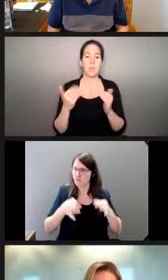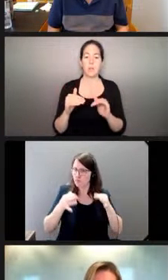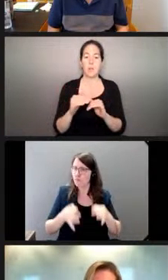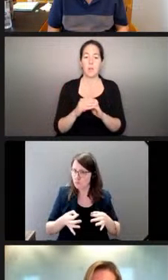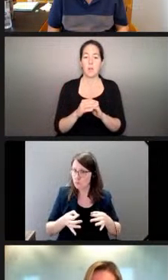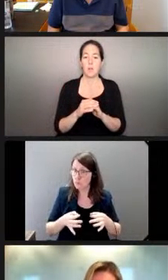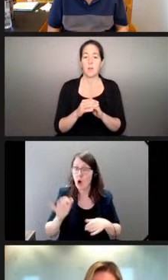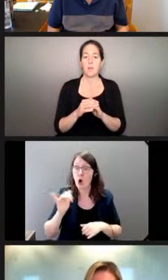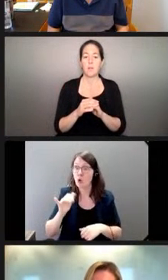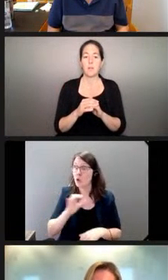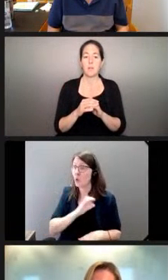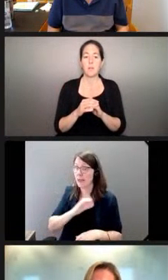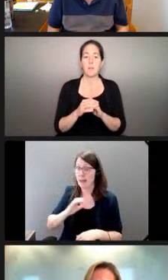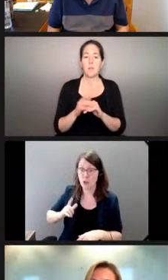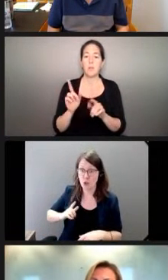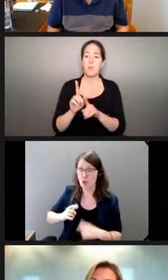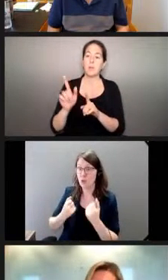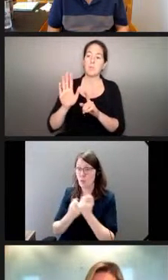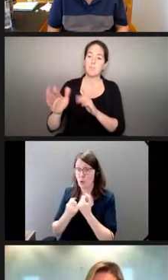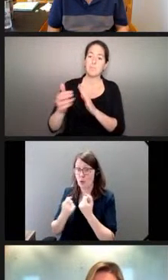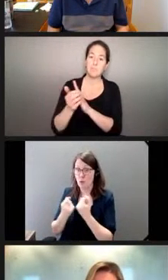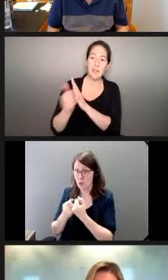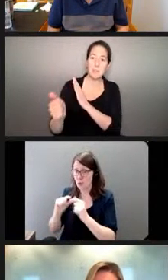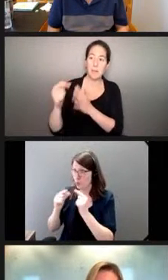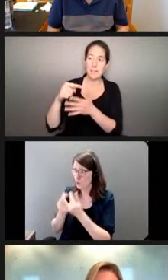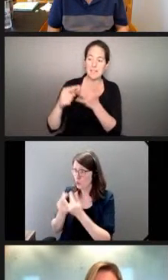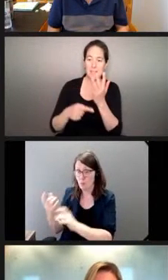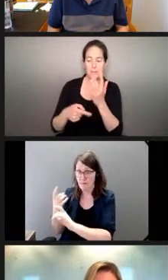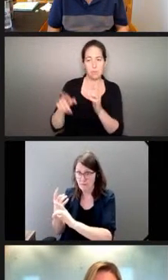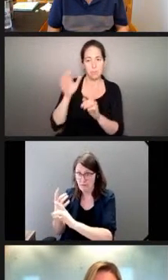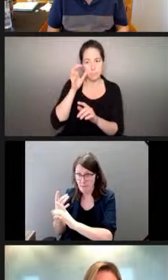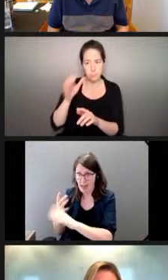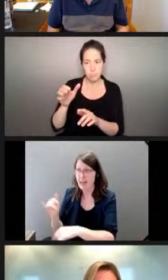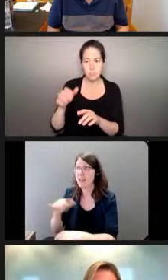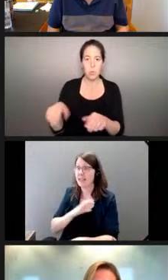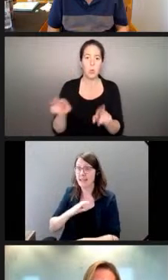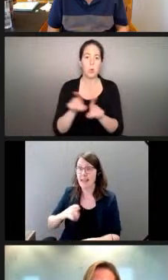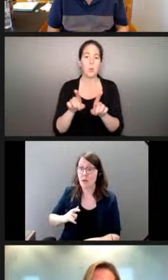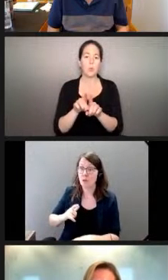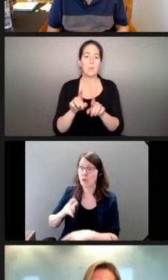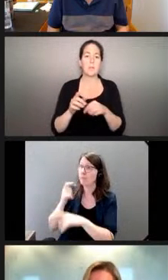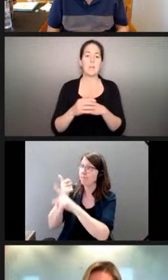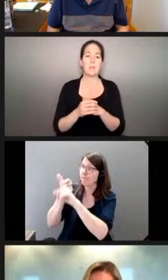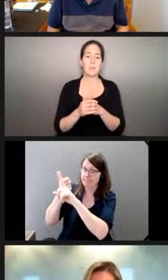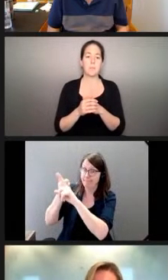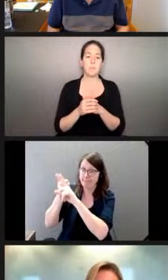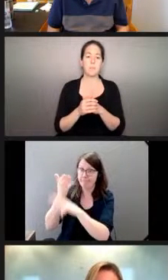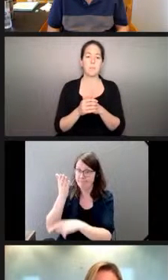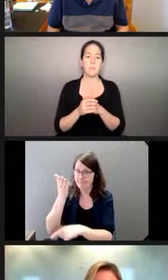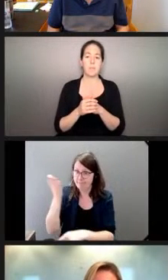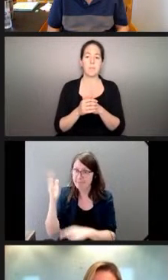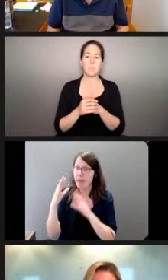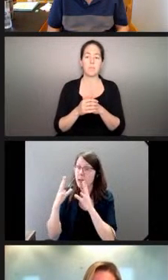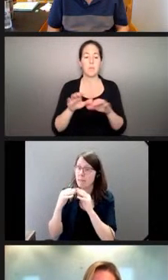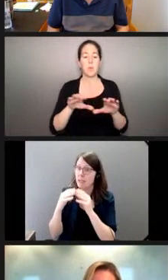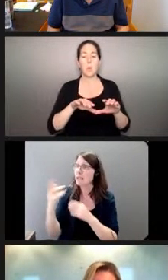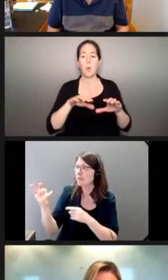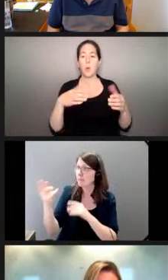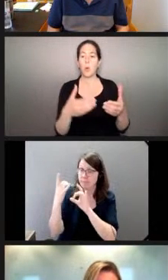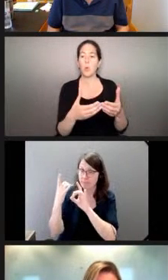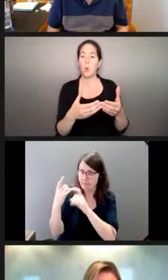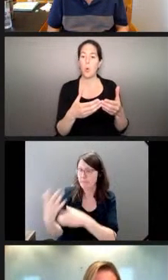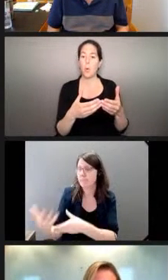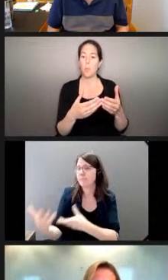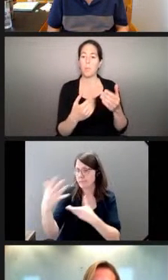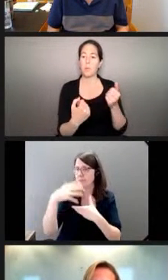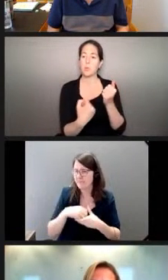from our councillor sponsors group and members of council through the various meetings that we've had over the last year and